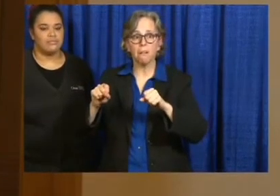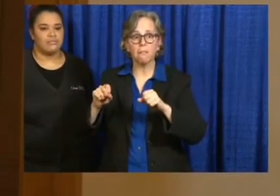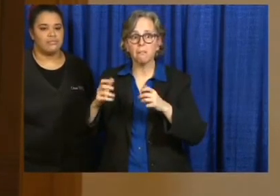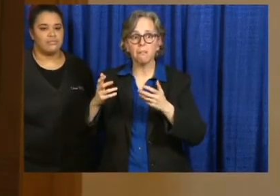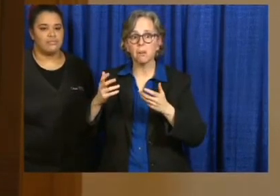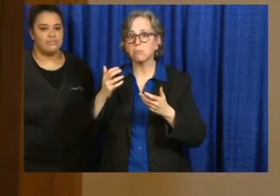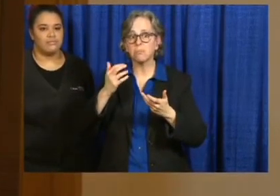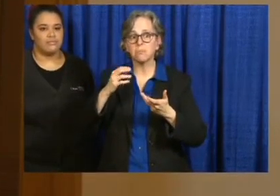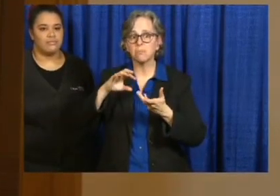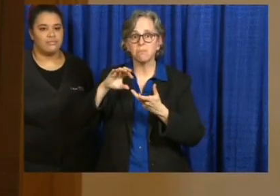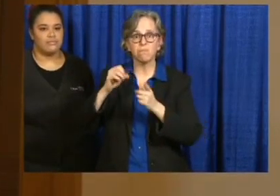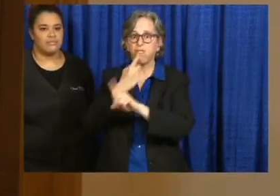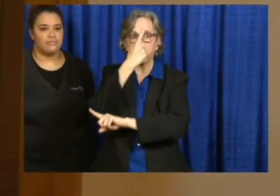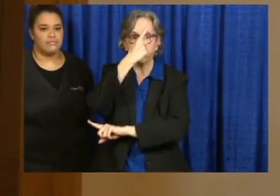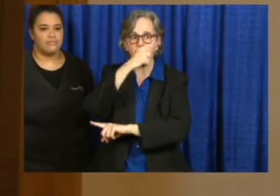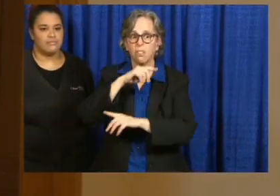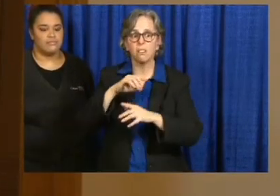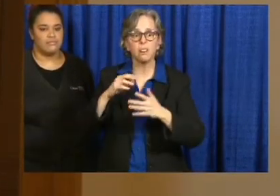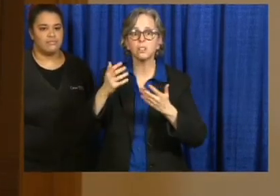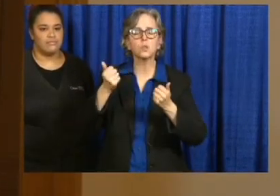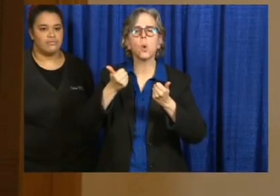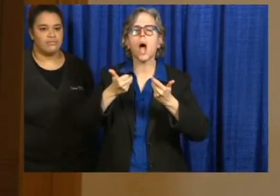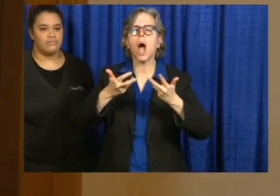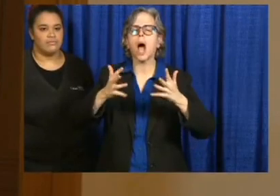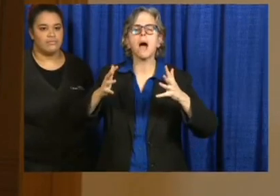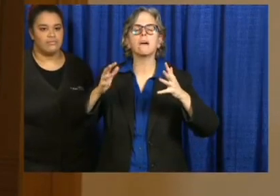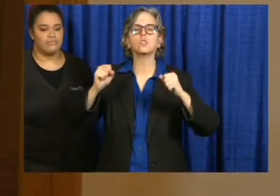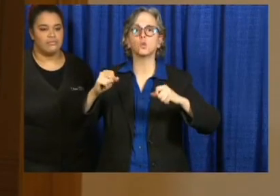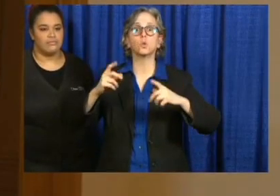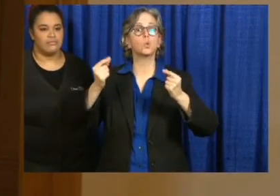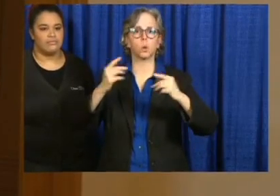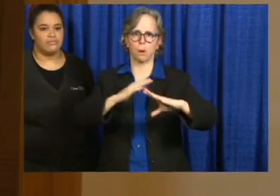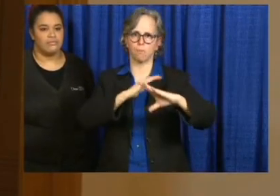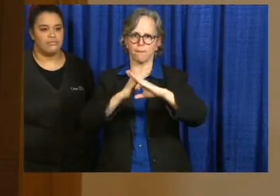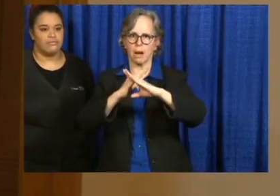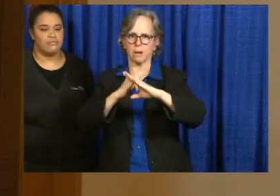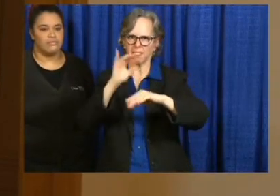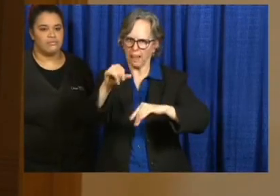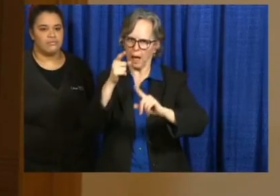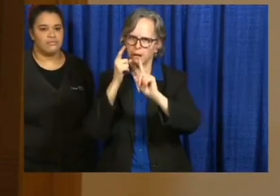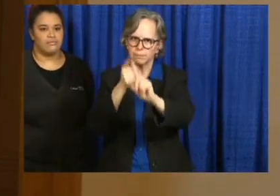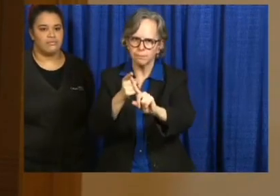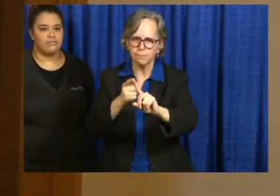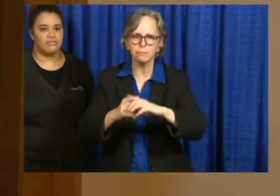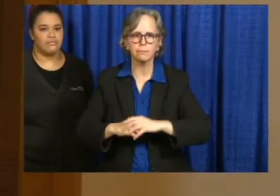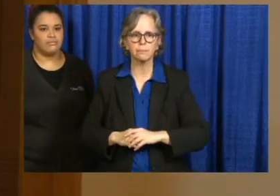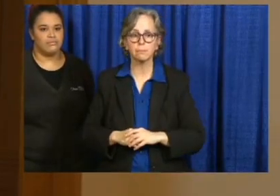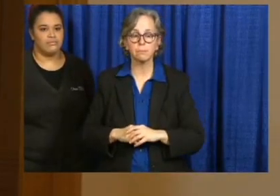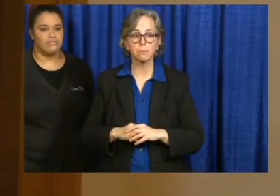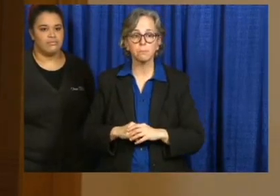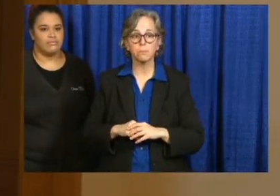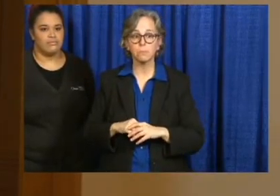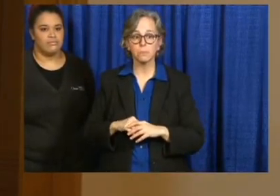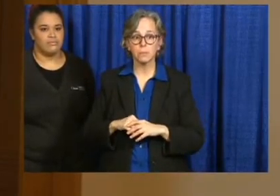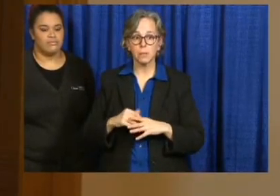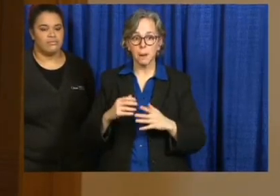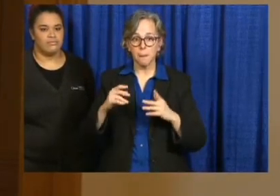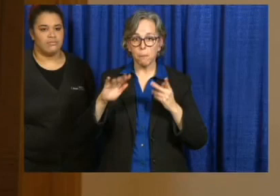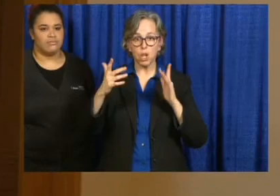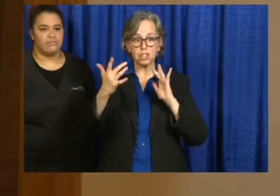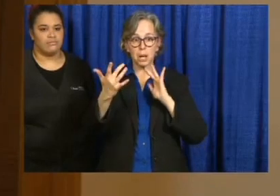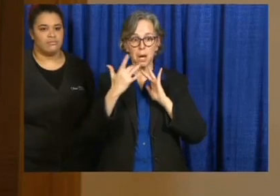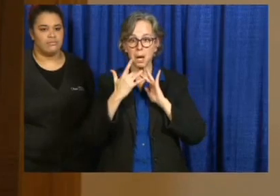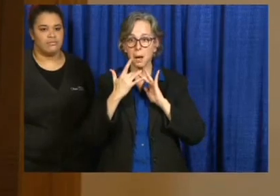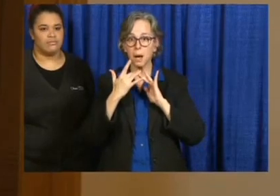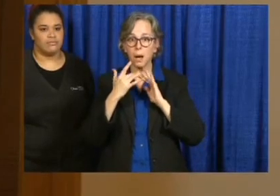everything they can to prevent. No one has talked to me at this point about these issues around malpractice. I think